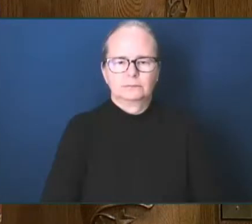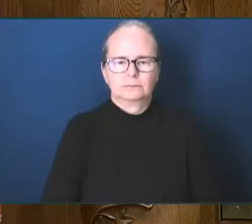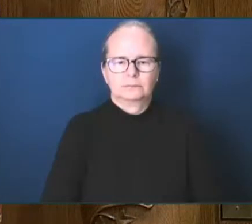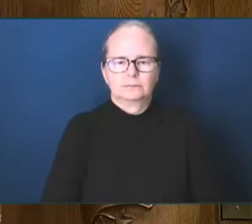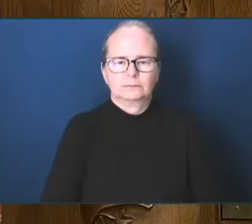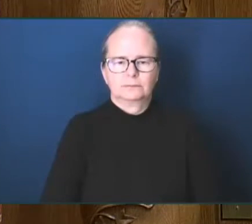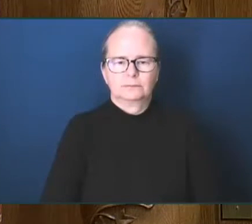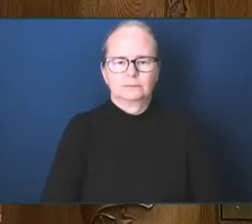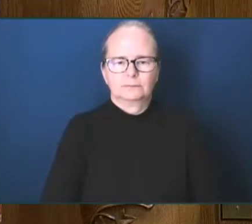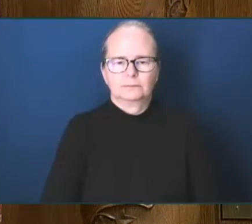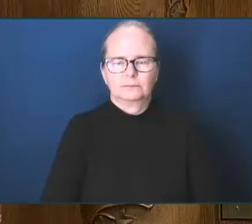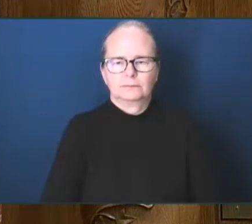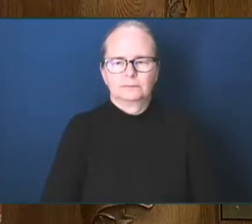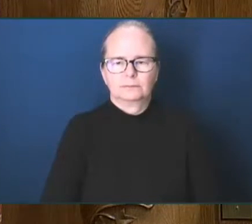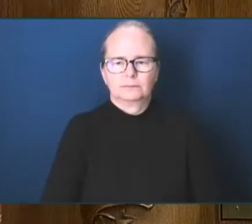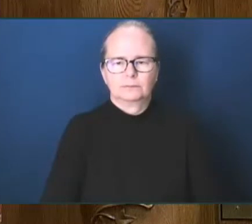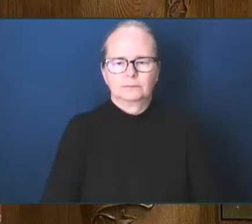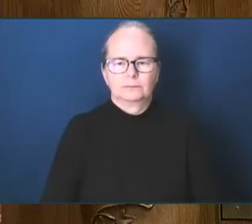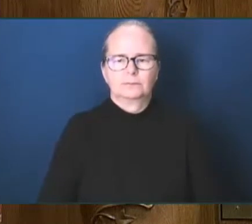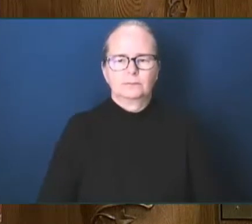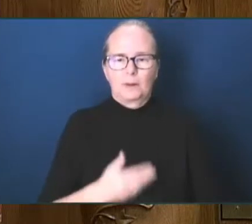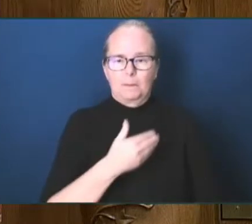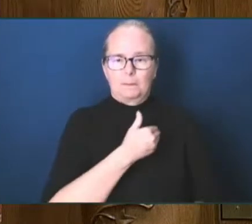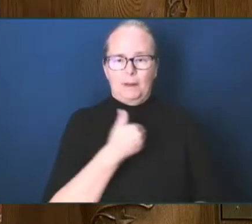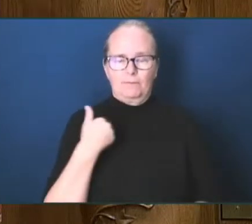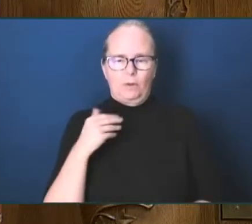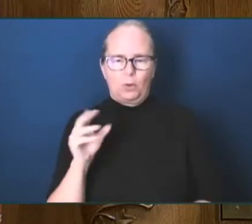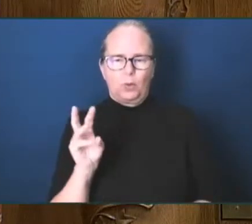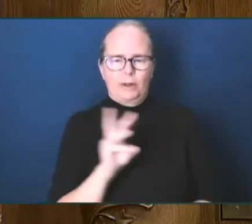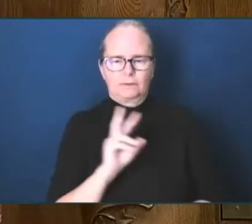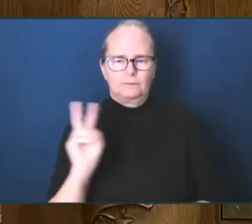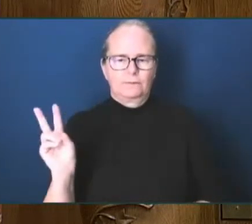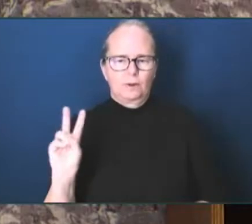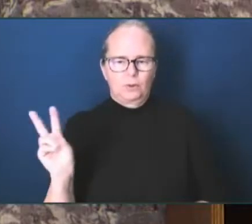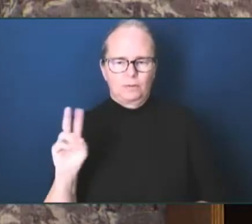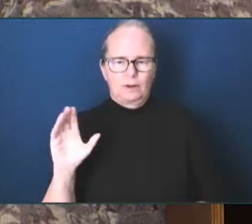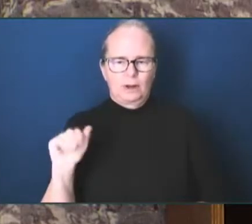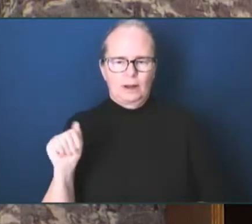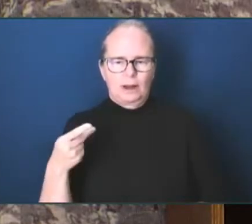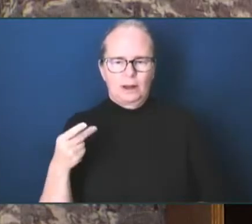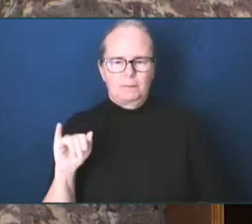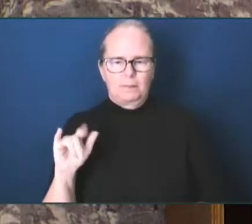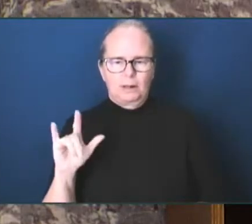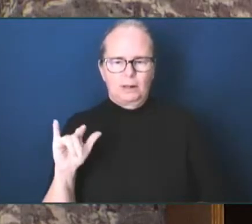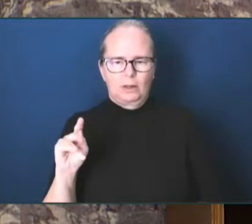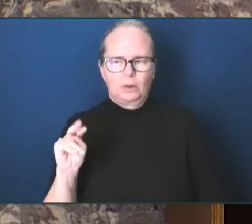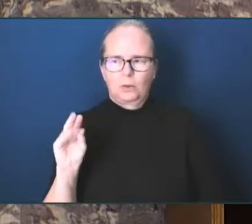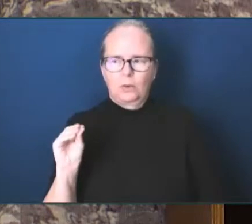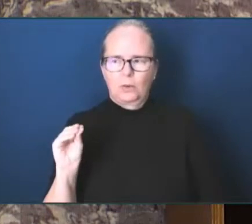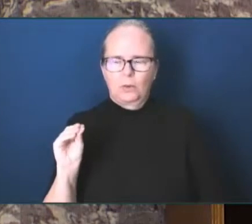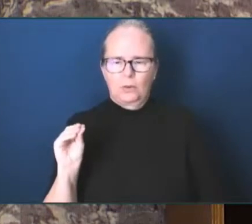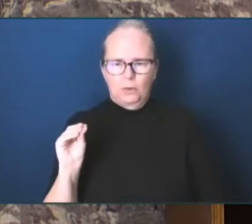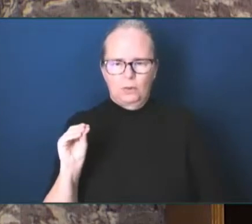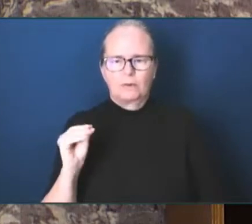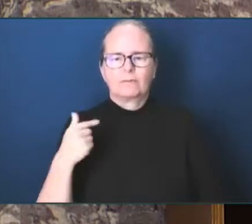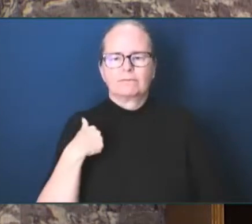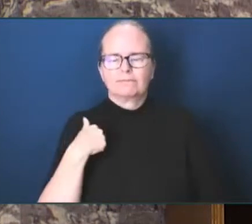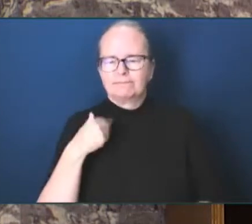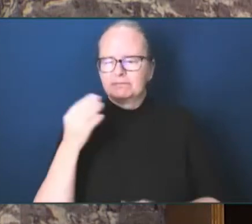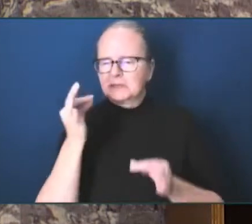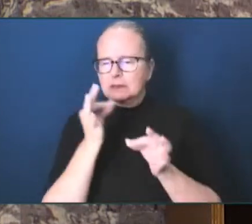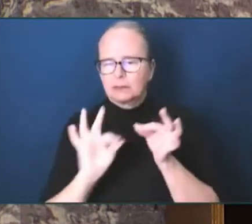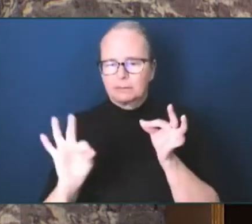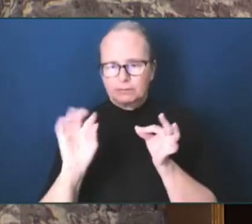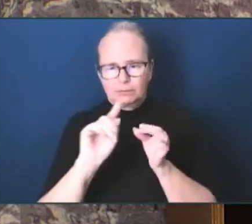Member for West Vancouver Capilano. Thank you, Mr. Speaker. It's a simple question. Will the minister cancel the clawback of